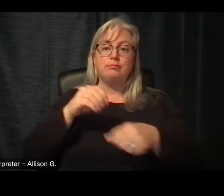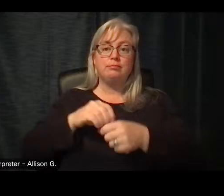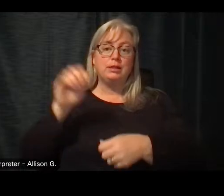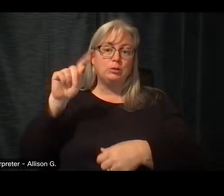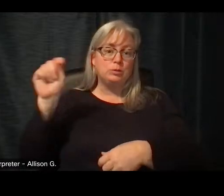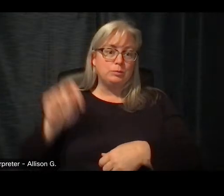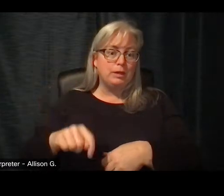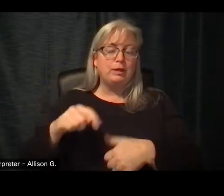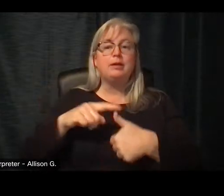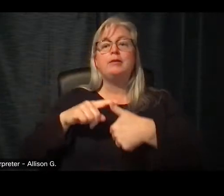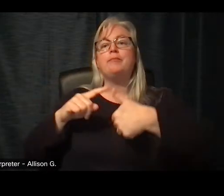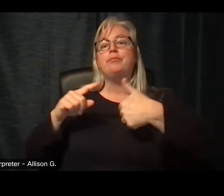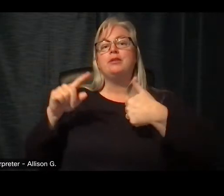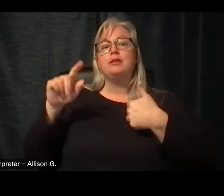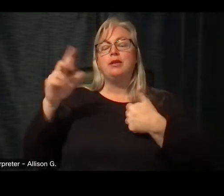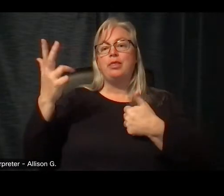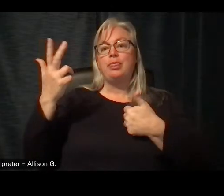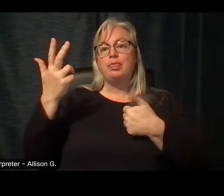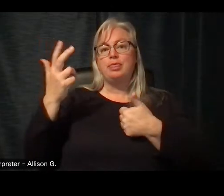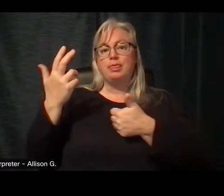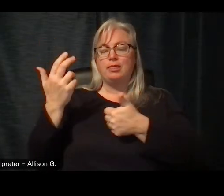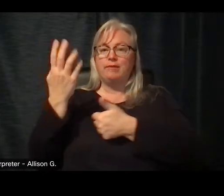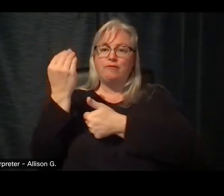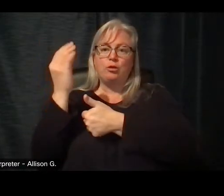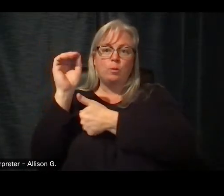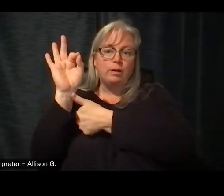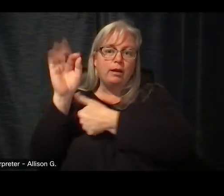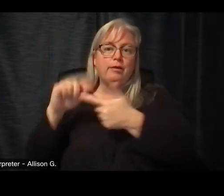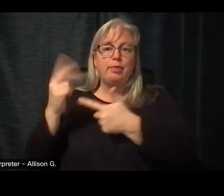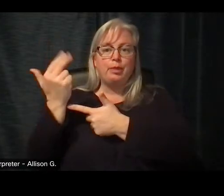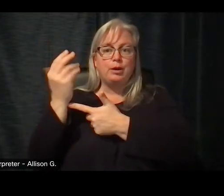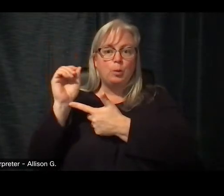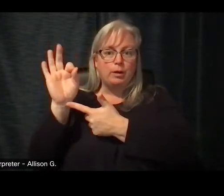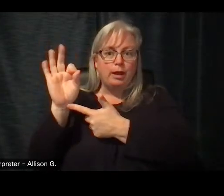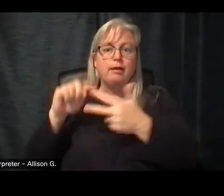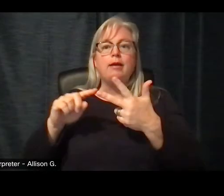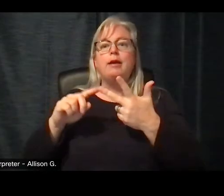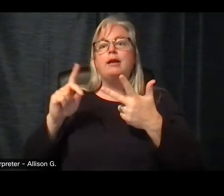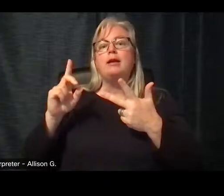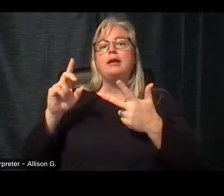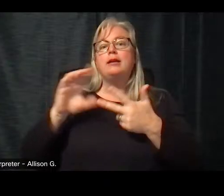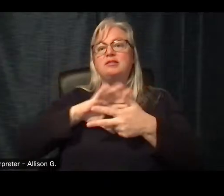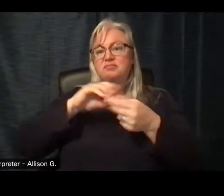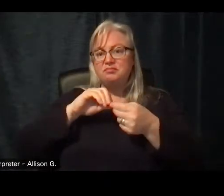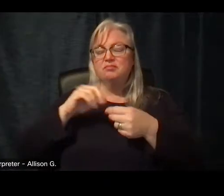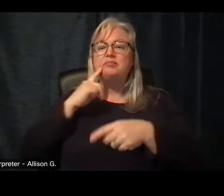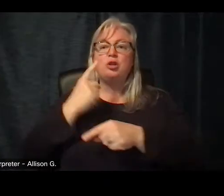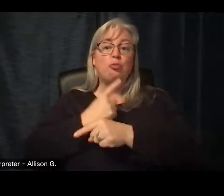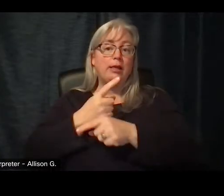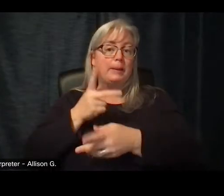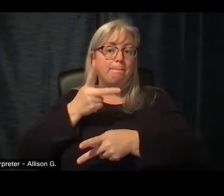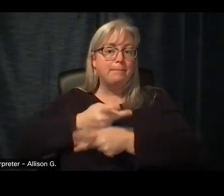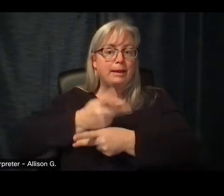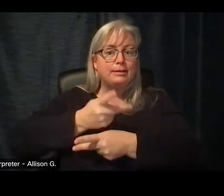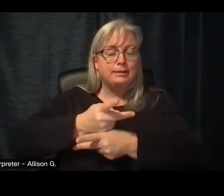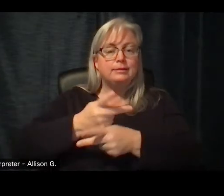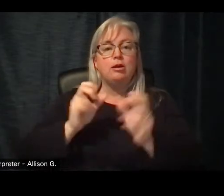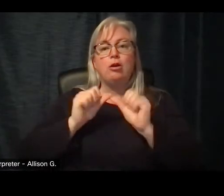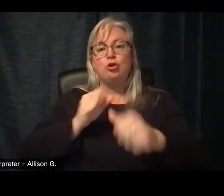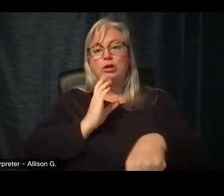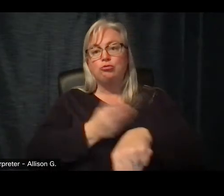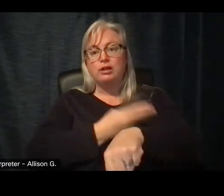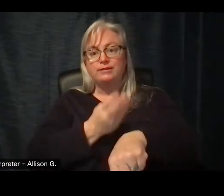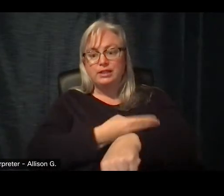Topeka, 1309 Southwest Topeka, as well as the Eastman Building. Projects for the Department of Labor include regular maintenance as well as ongoing